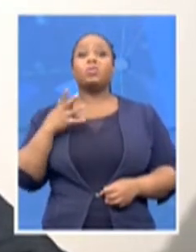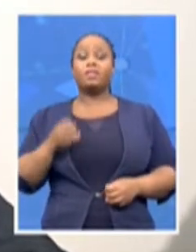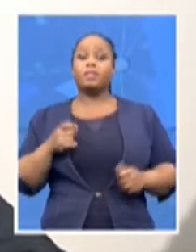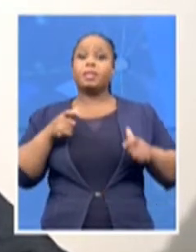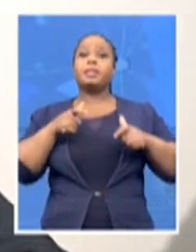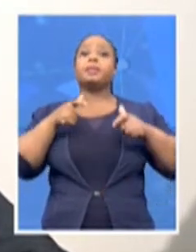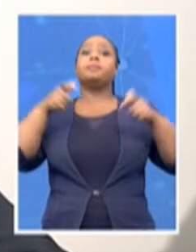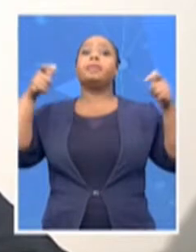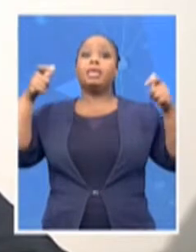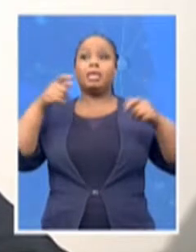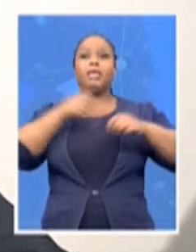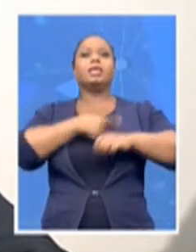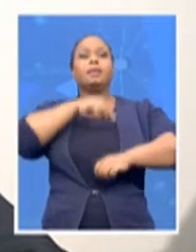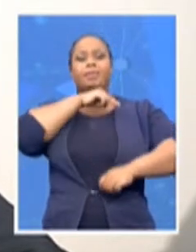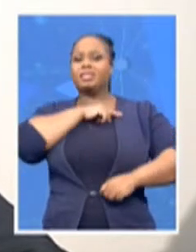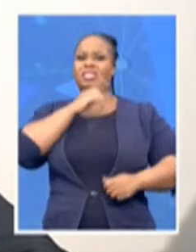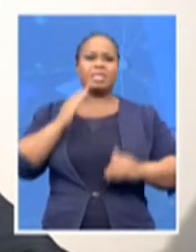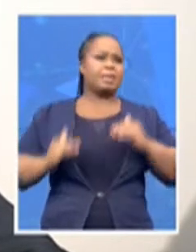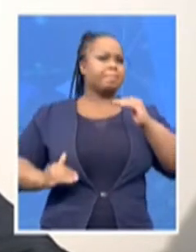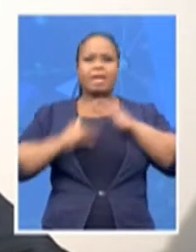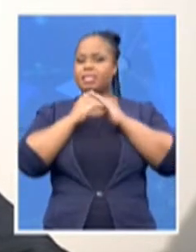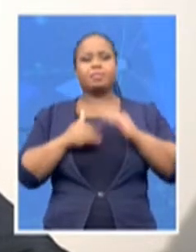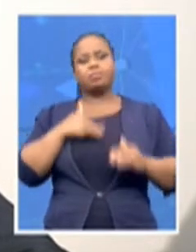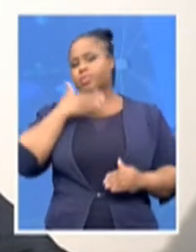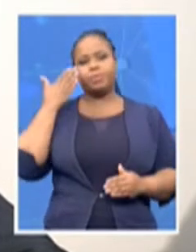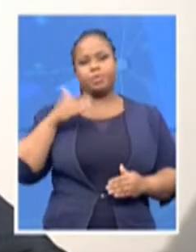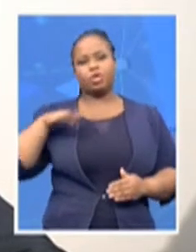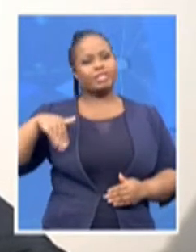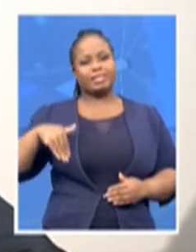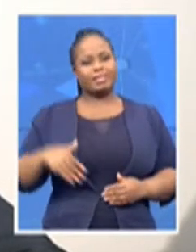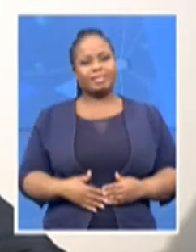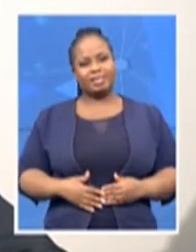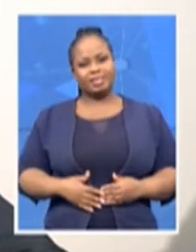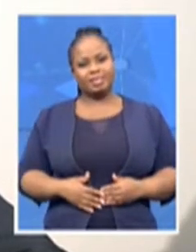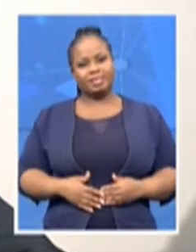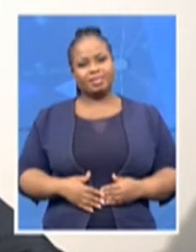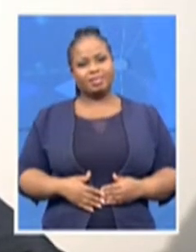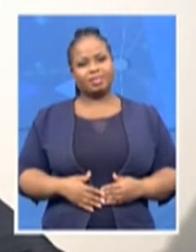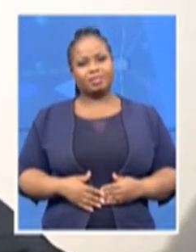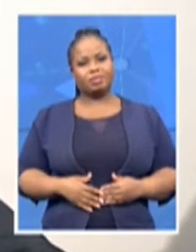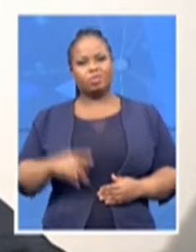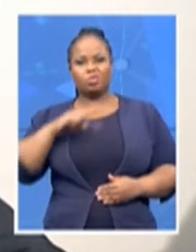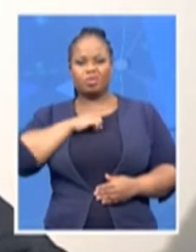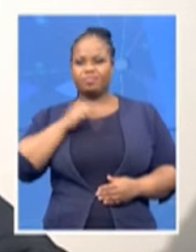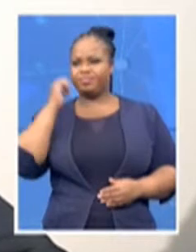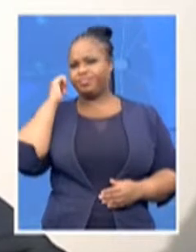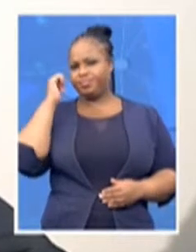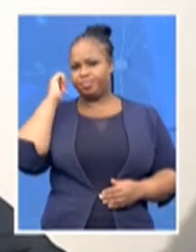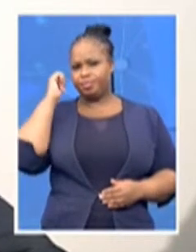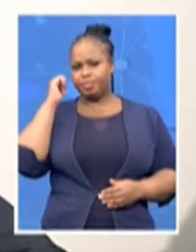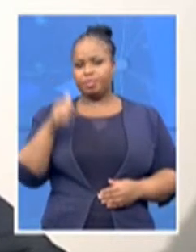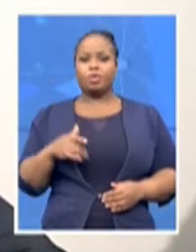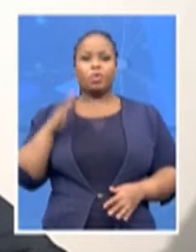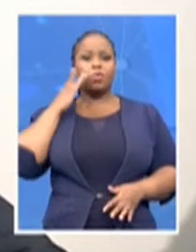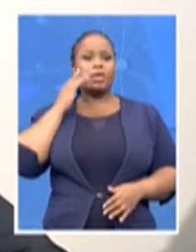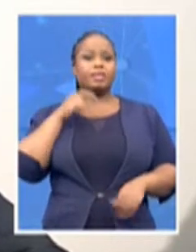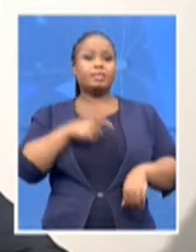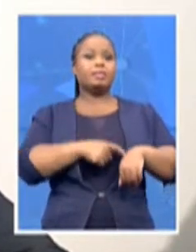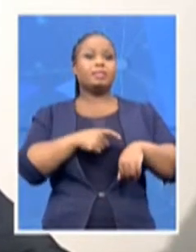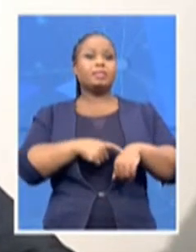capacity. As of yesterday, by the close of the vaccination time, we had done